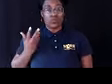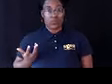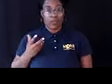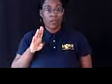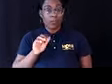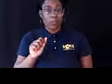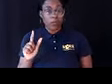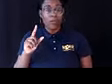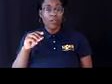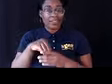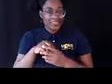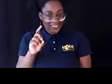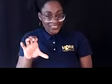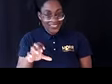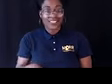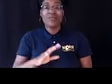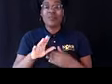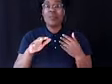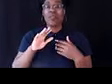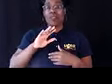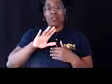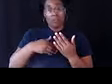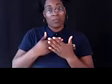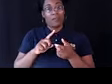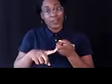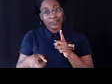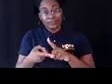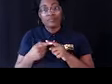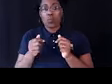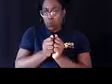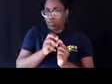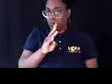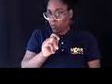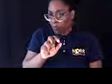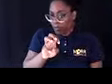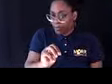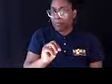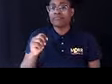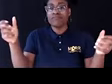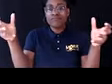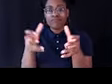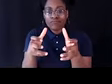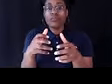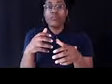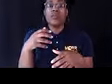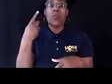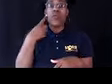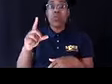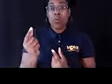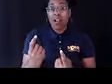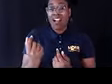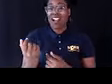And their friends with William chose to petition the president of the United States. So we are seeing